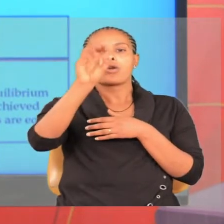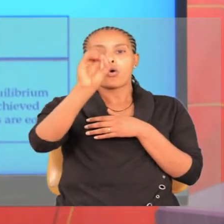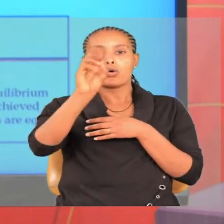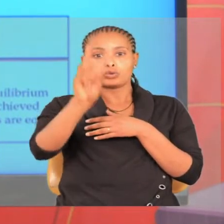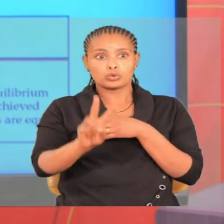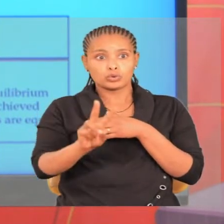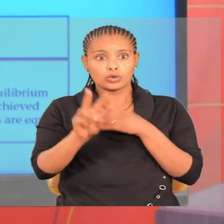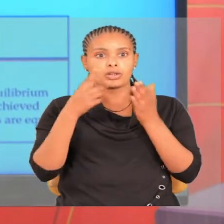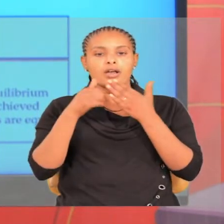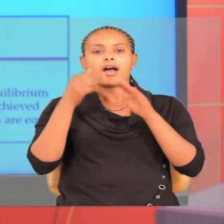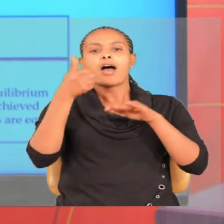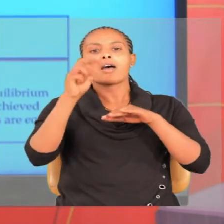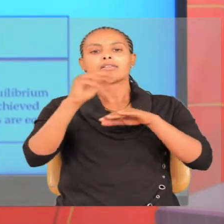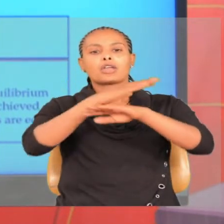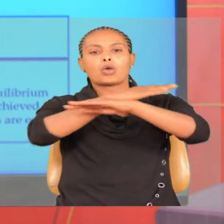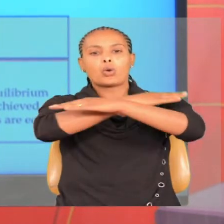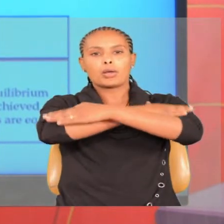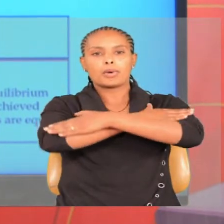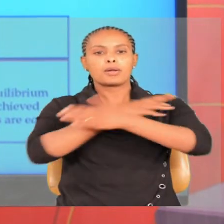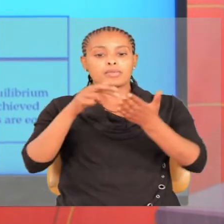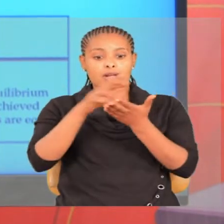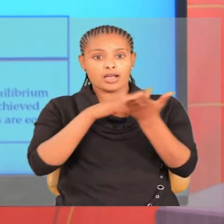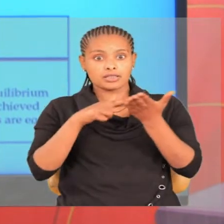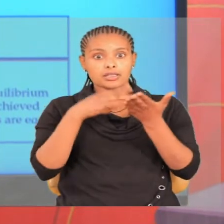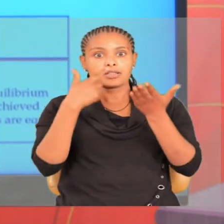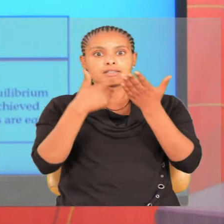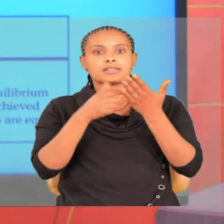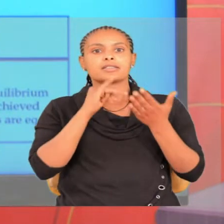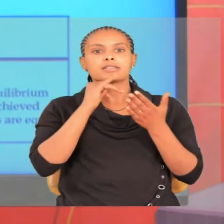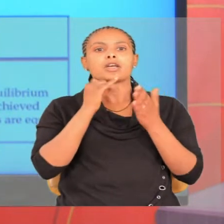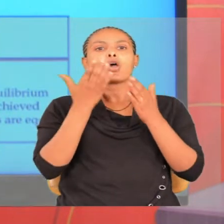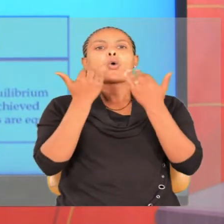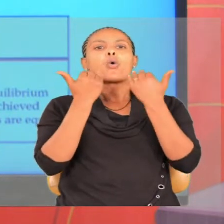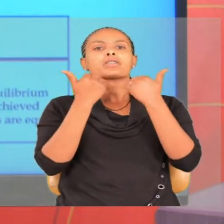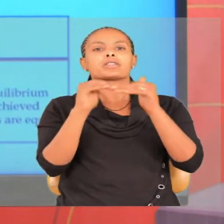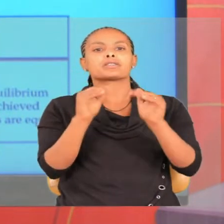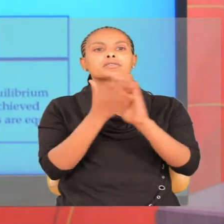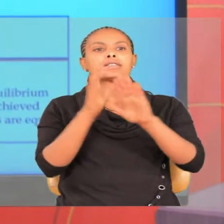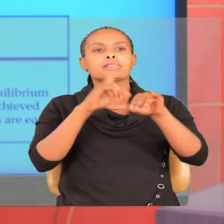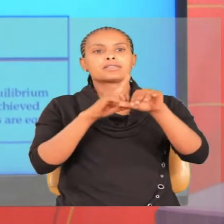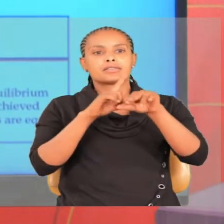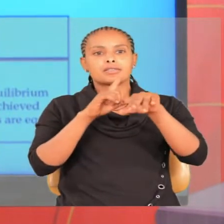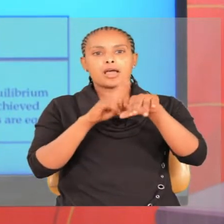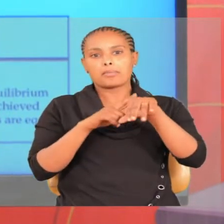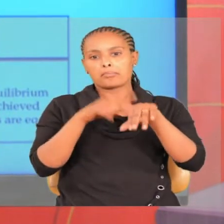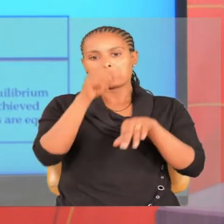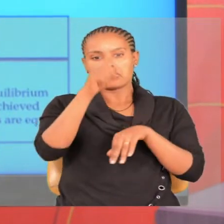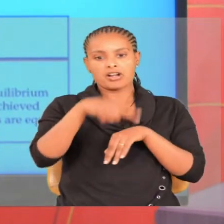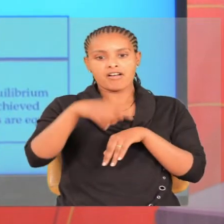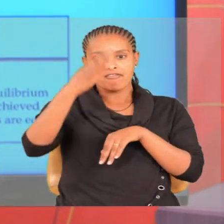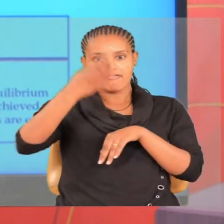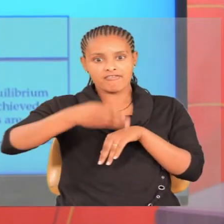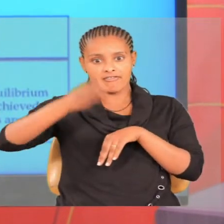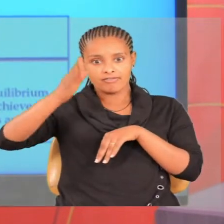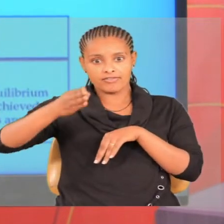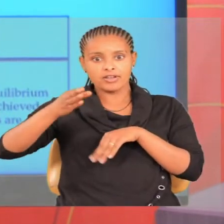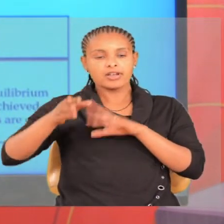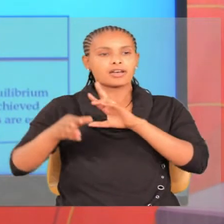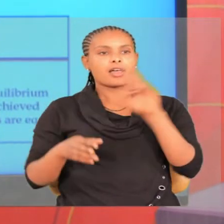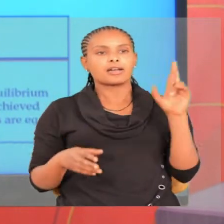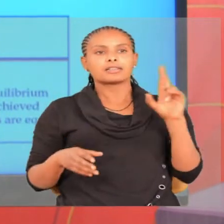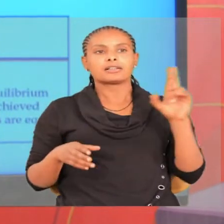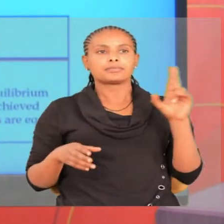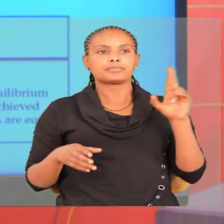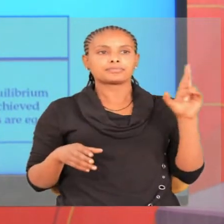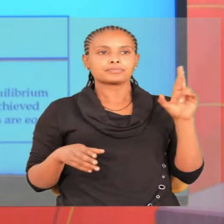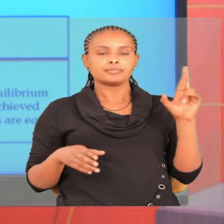this is equilibrium reaction. You see, this is concentration time graph. Reactant,